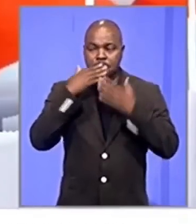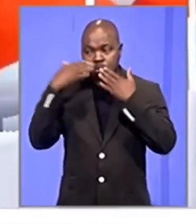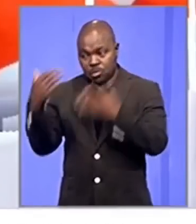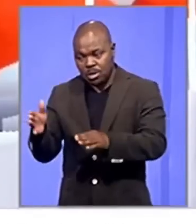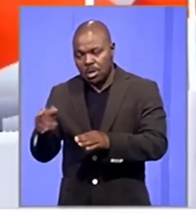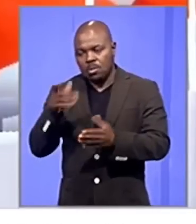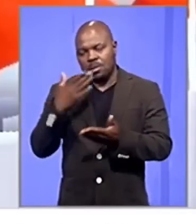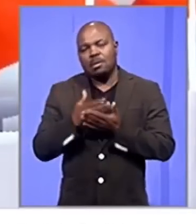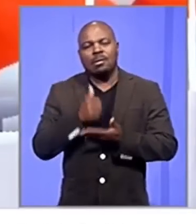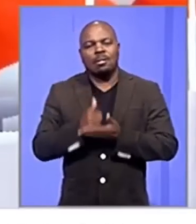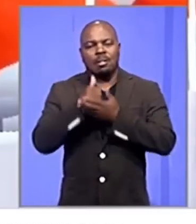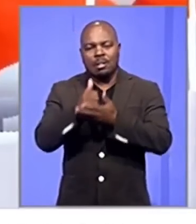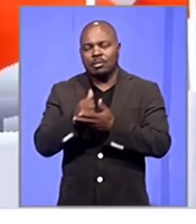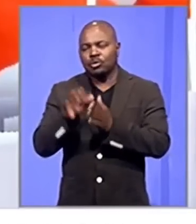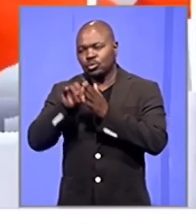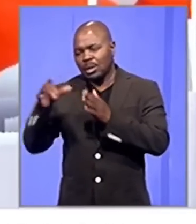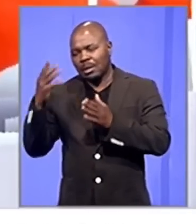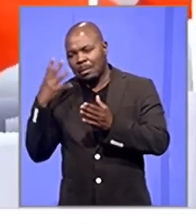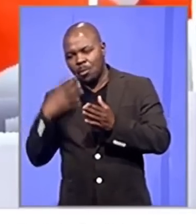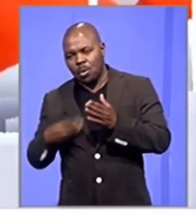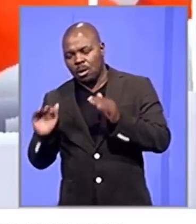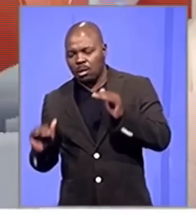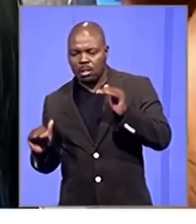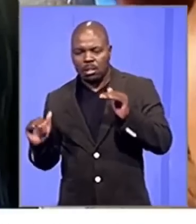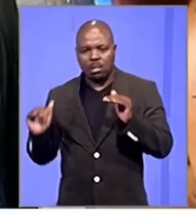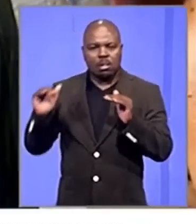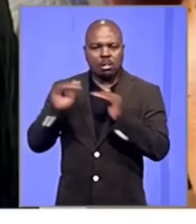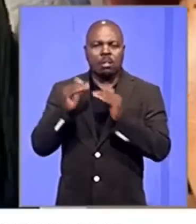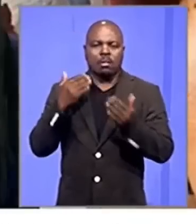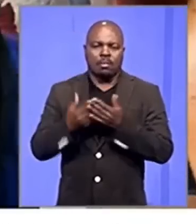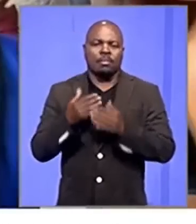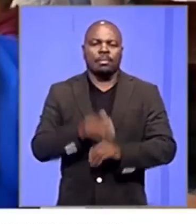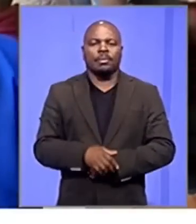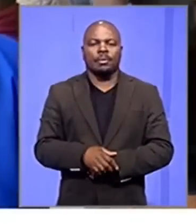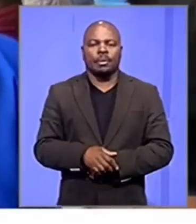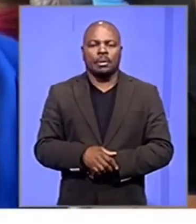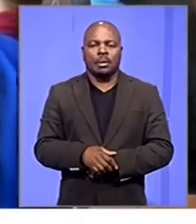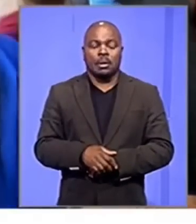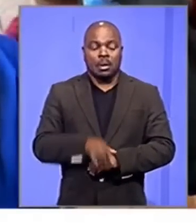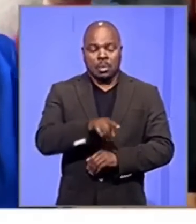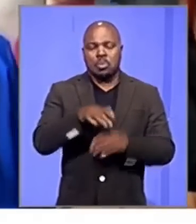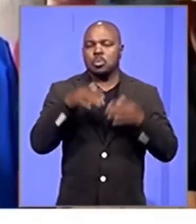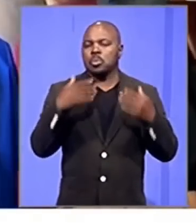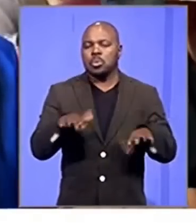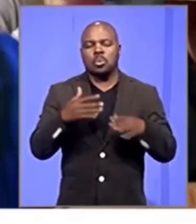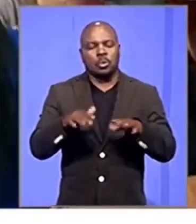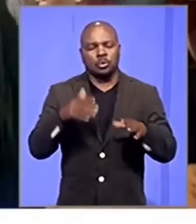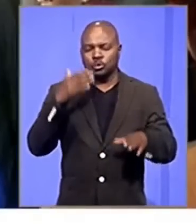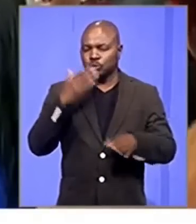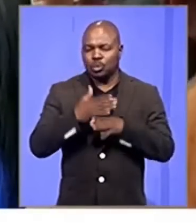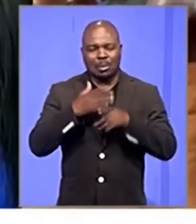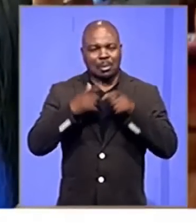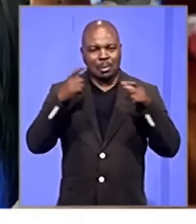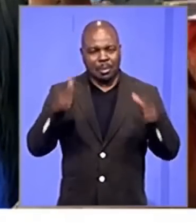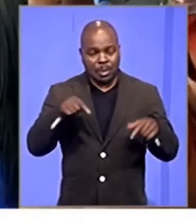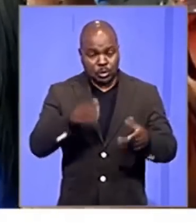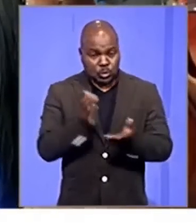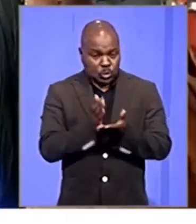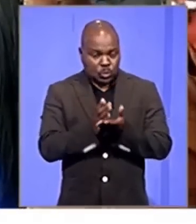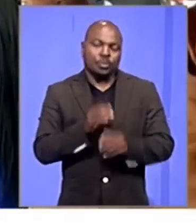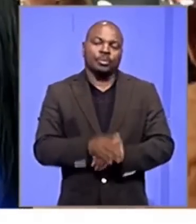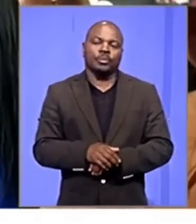go lekalekanya maemo a barutwana mo sekolong sa gagwe. Ke tiro e tonna thata mo go rona mo